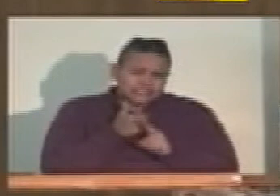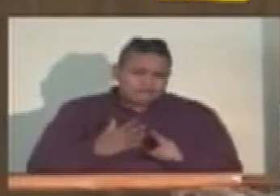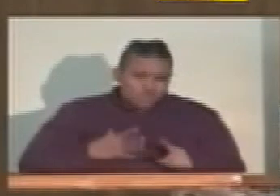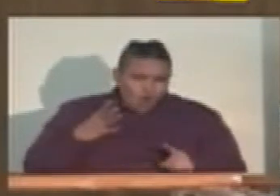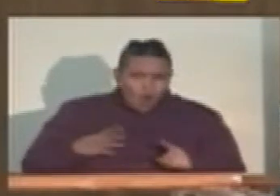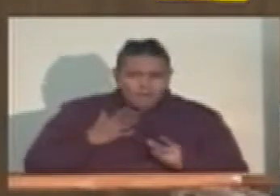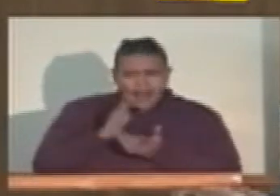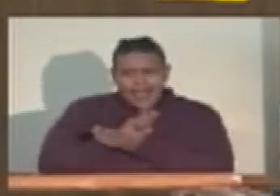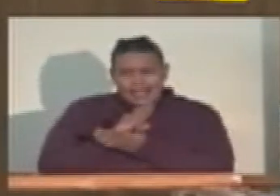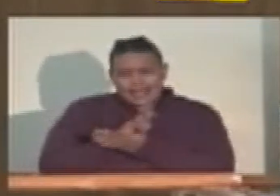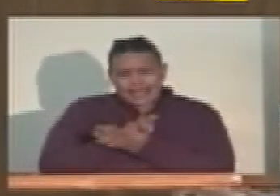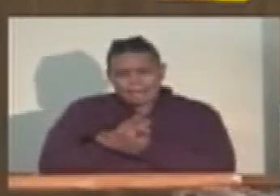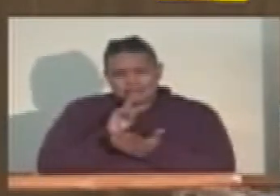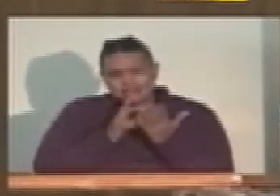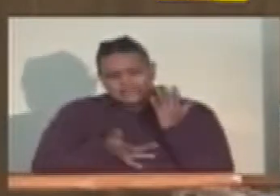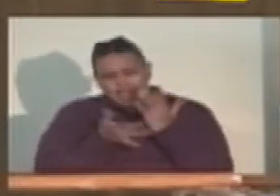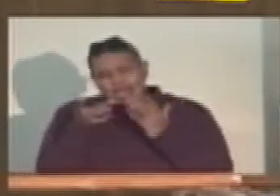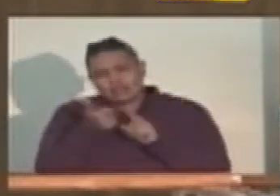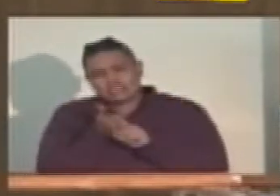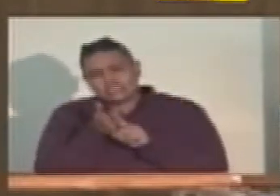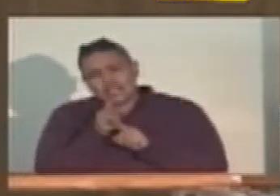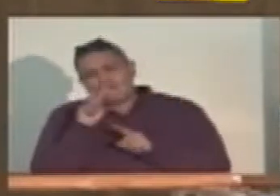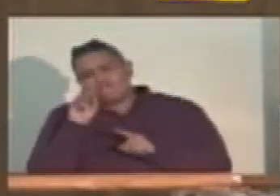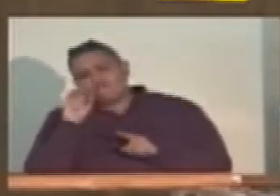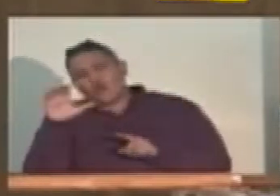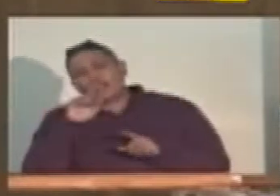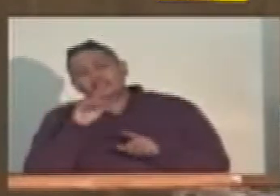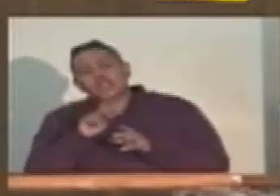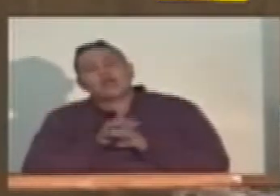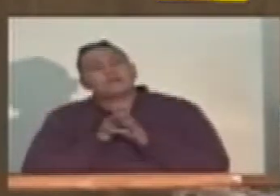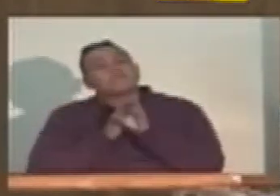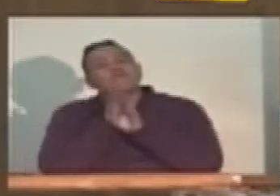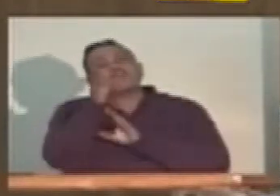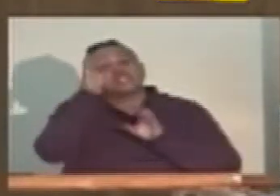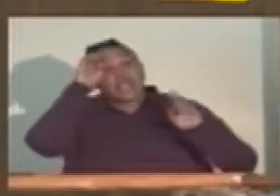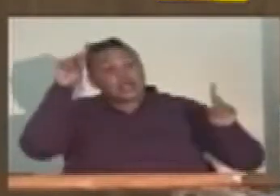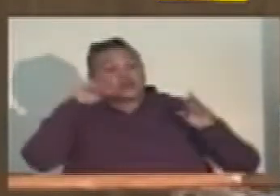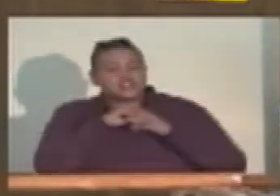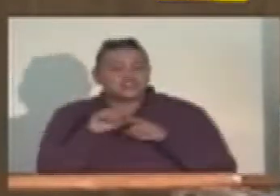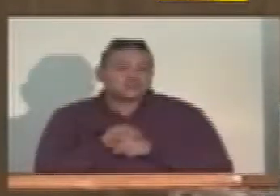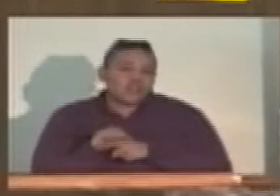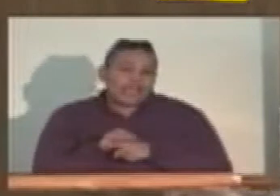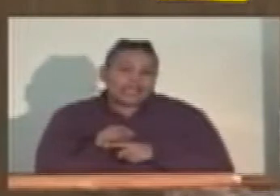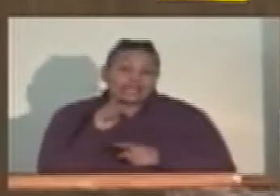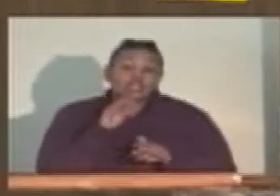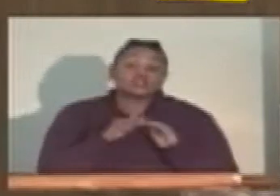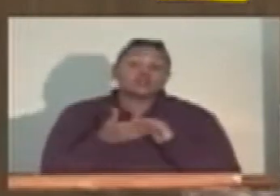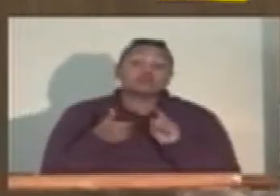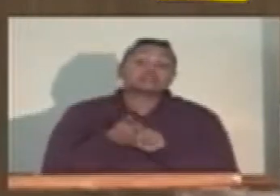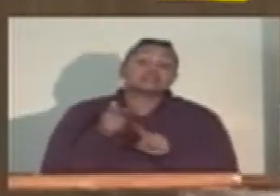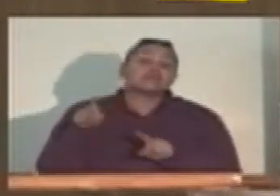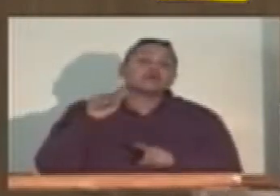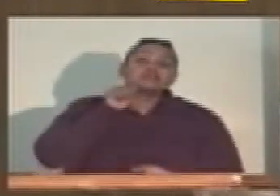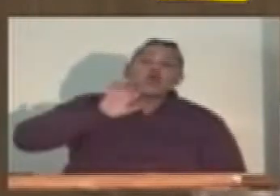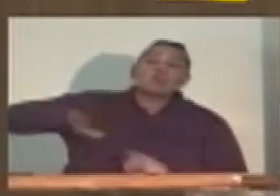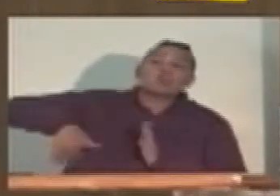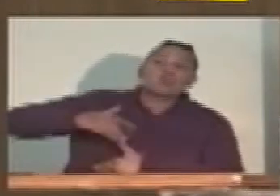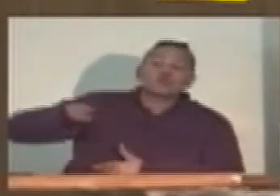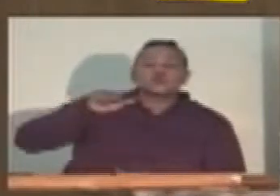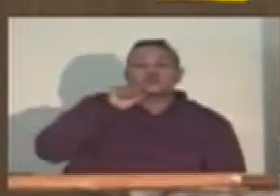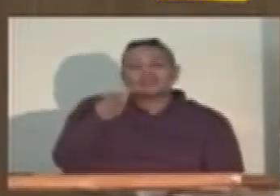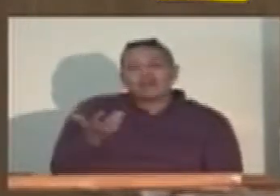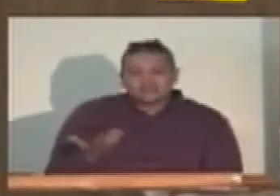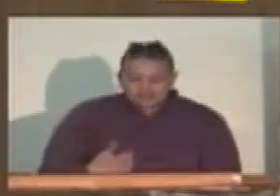formal, academic, technical, vocational, and professional education and training. And Jamaica must not be left behind,